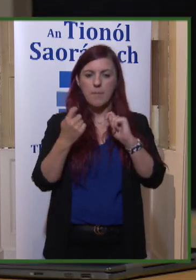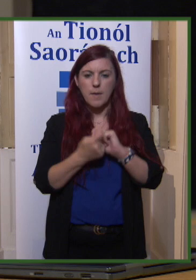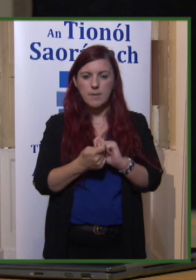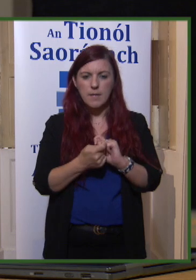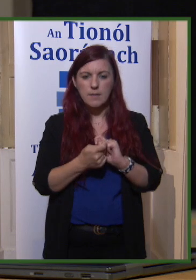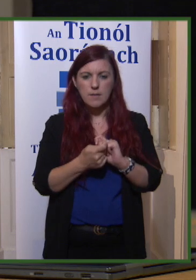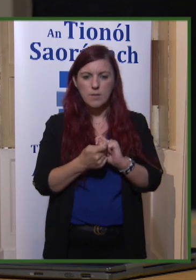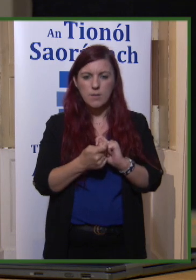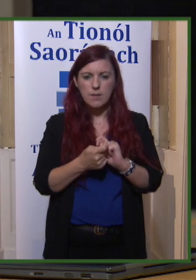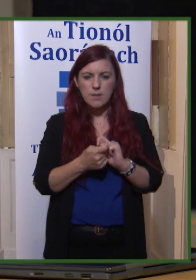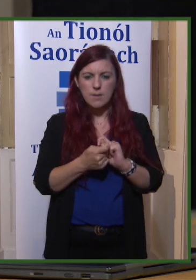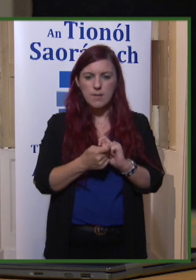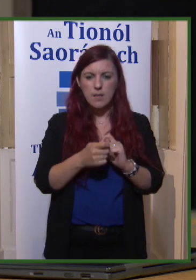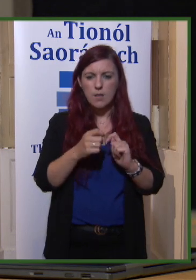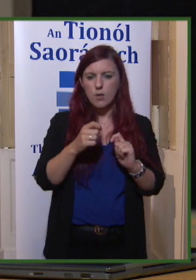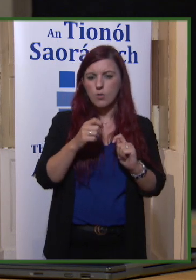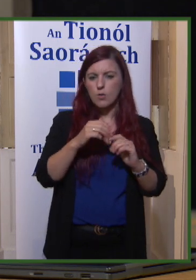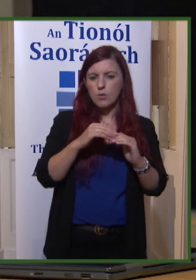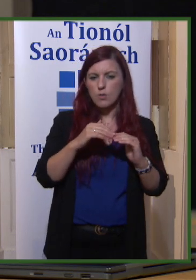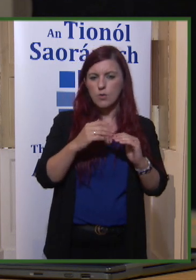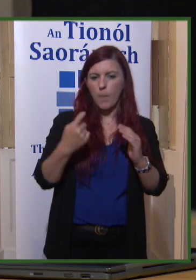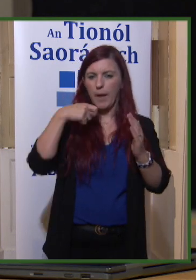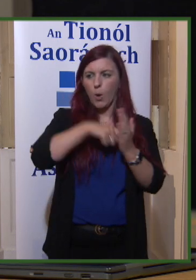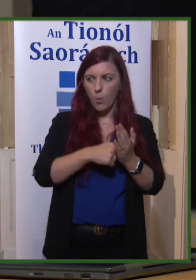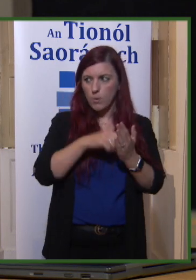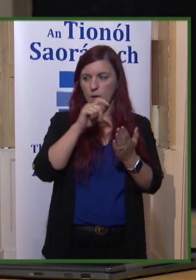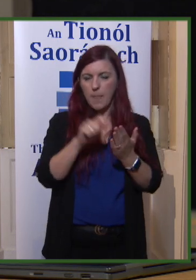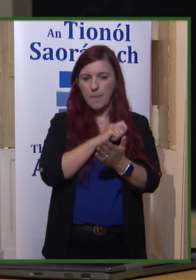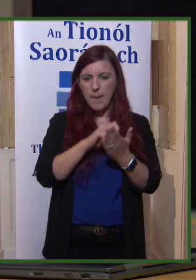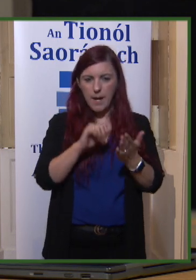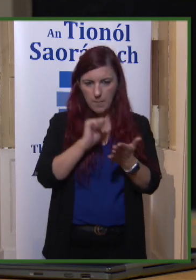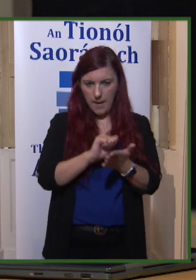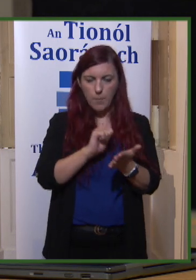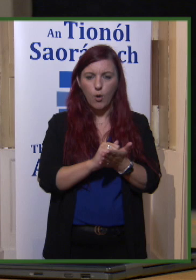3. It's table 2 to be included on the ballot paper. A candidate